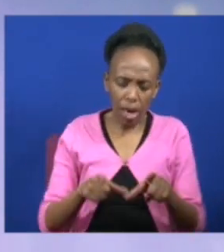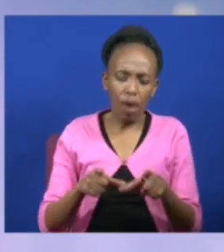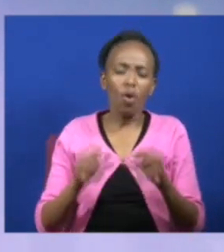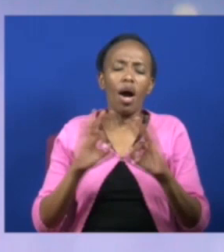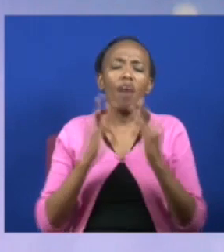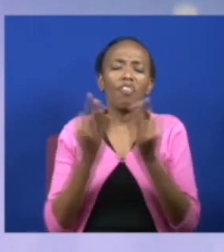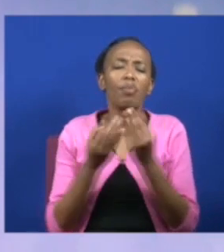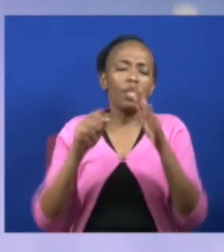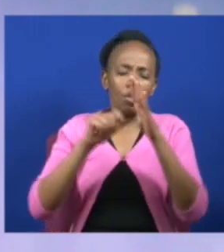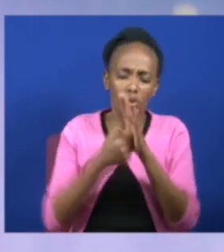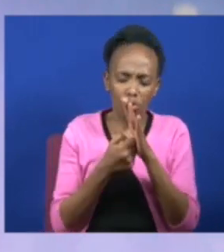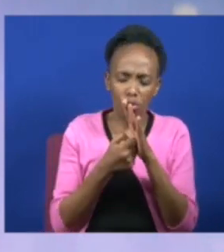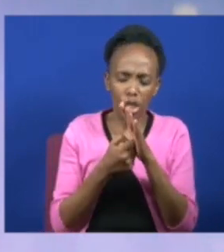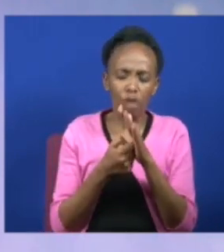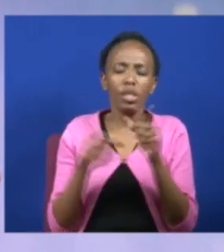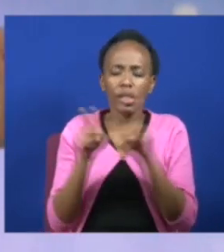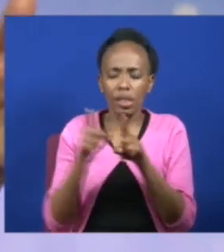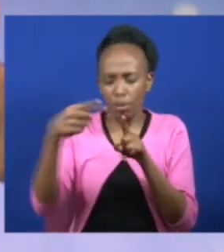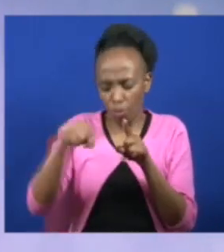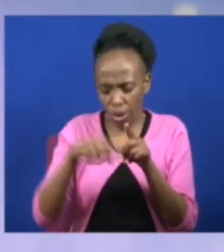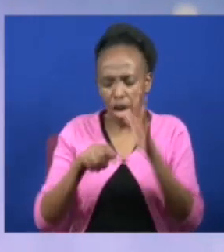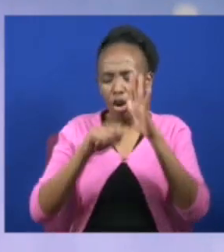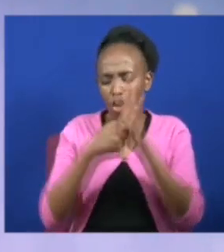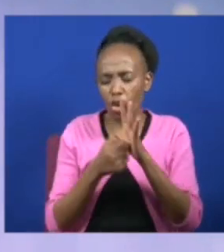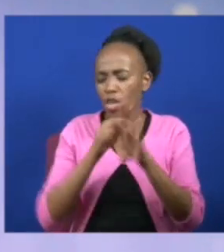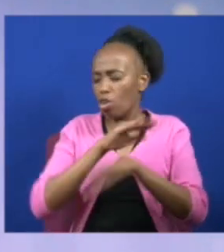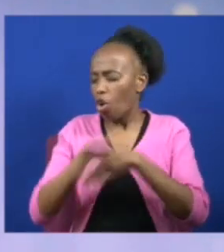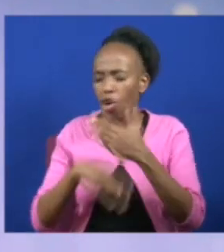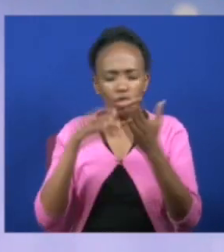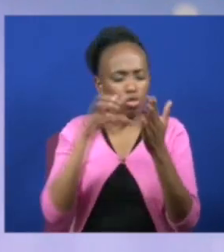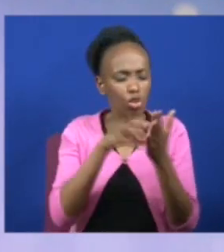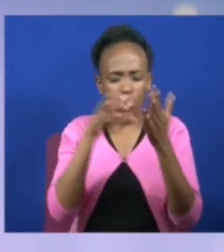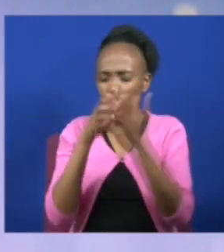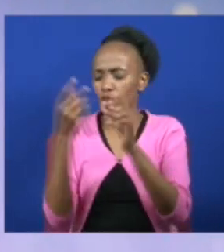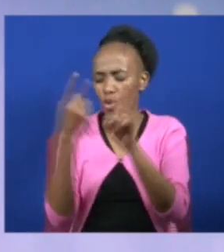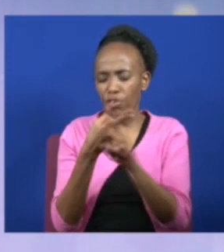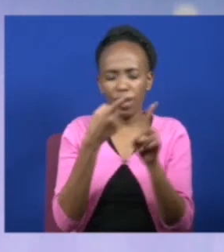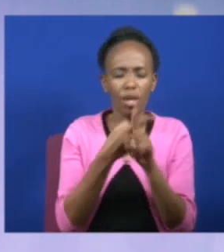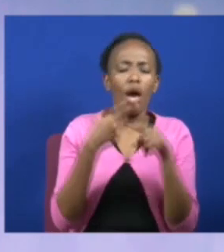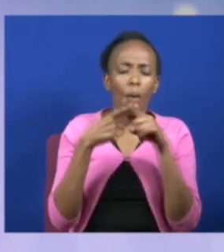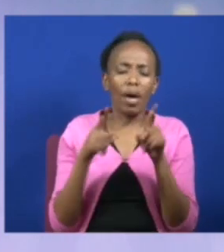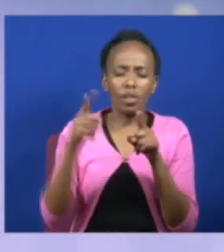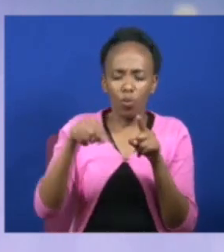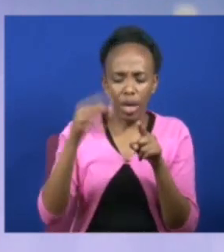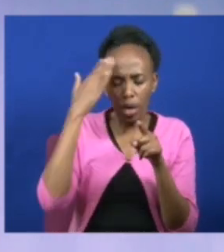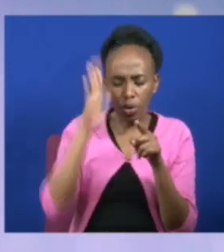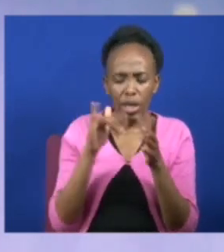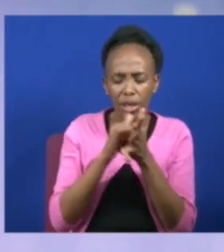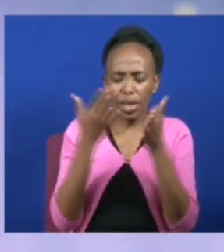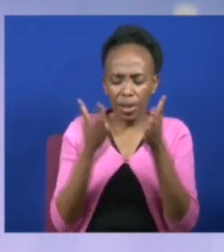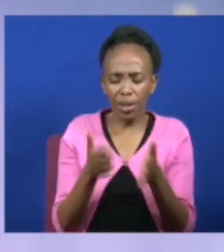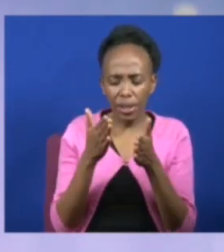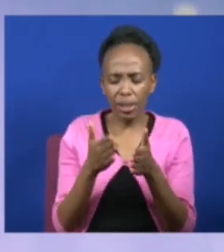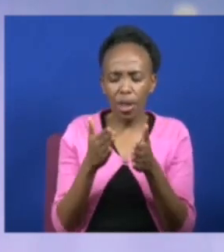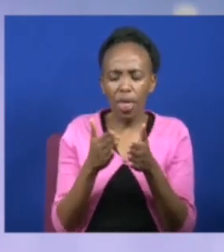a family lockdown. And we are locked down in all manners of ways, O God. But we acknowledge that